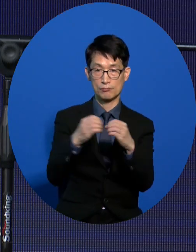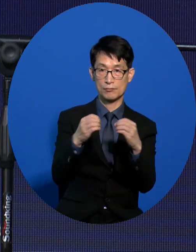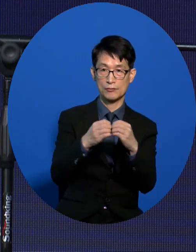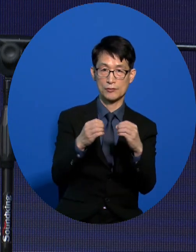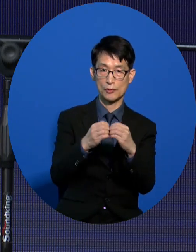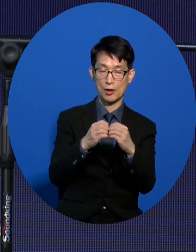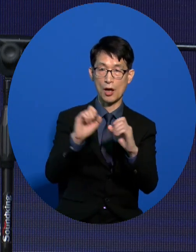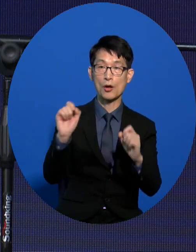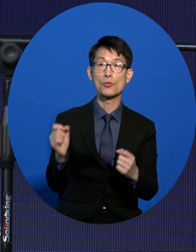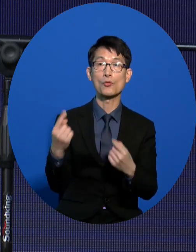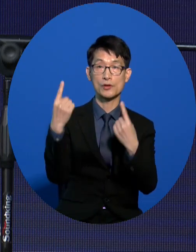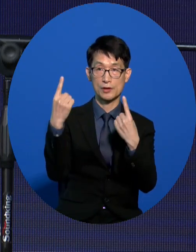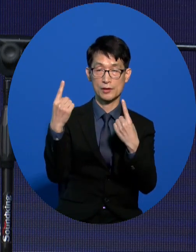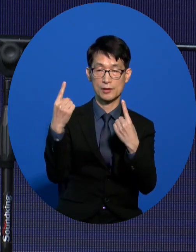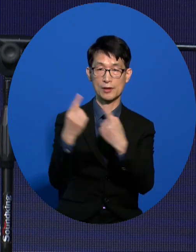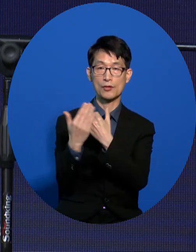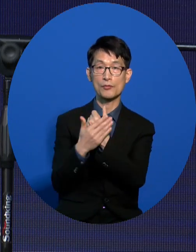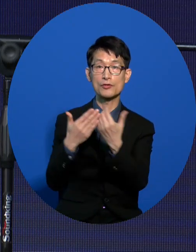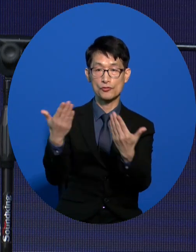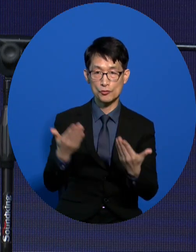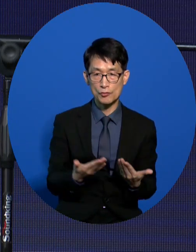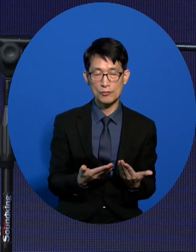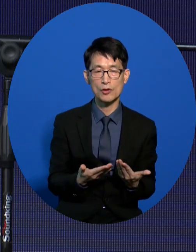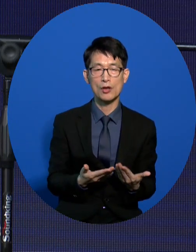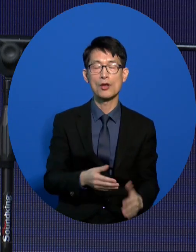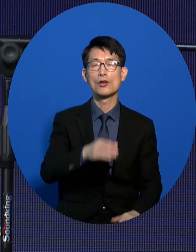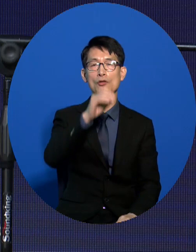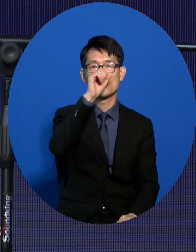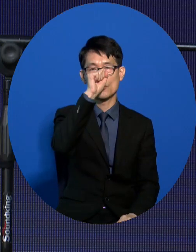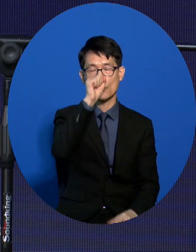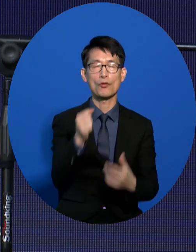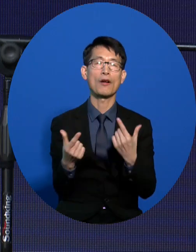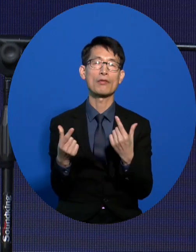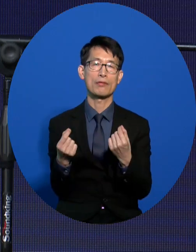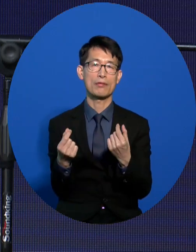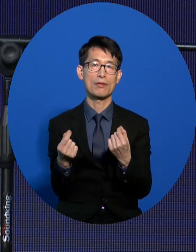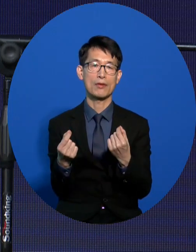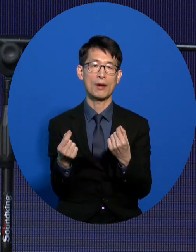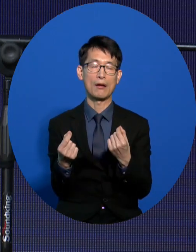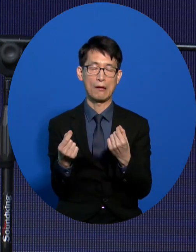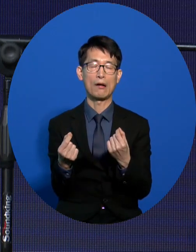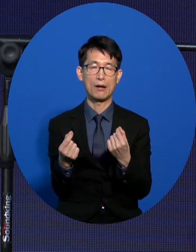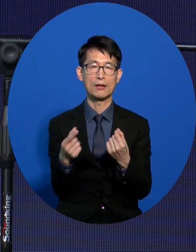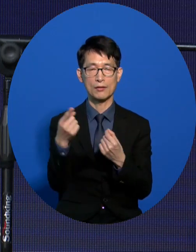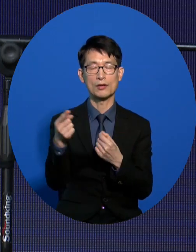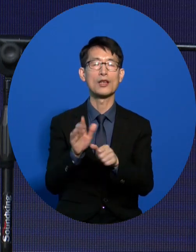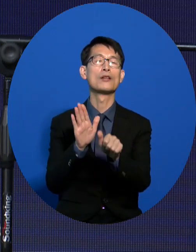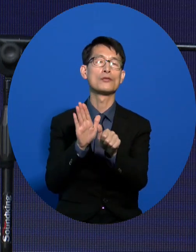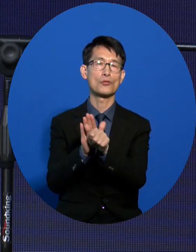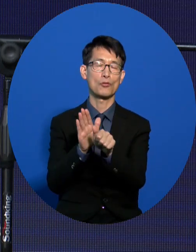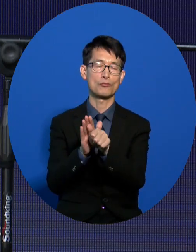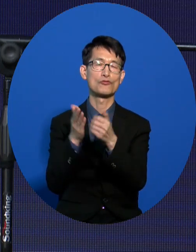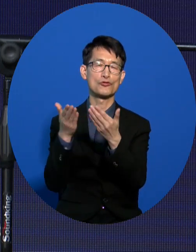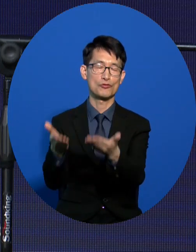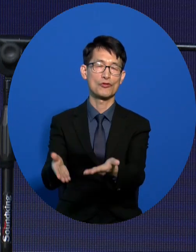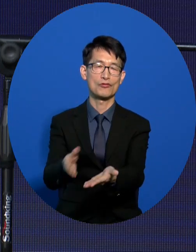sign language and at the same time, written text is also both